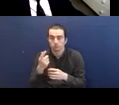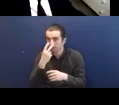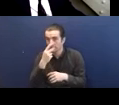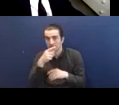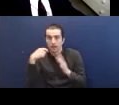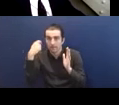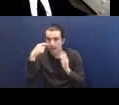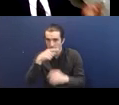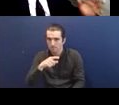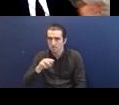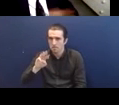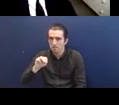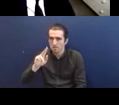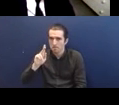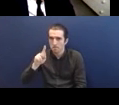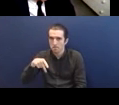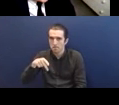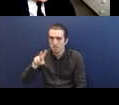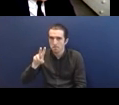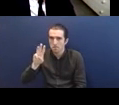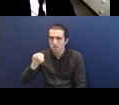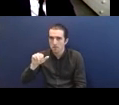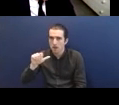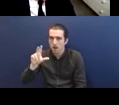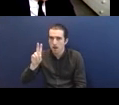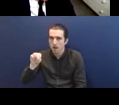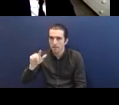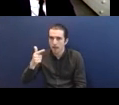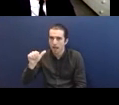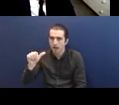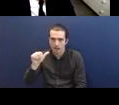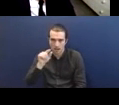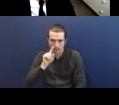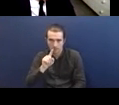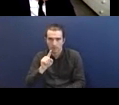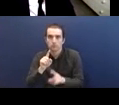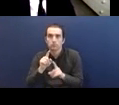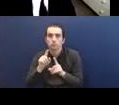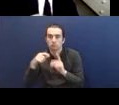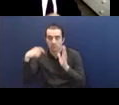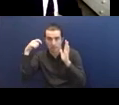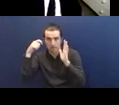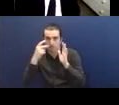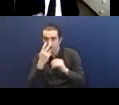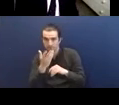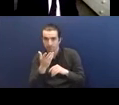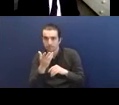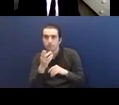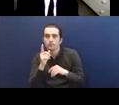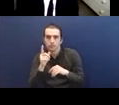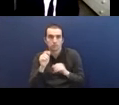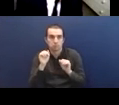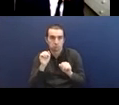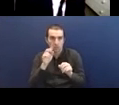So I'm going to talk about now some levers for change, which are important for inclusion. So the first one I want to try is